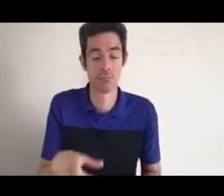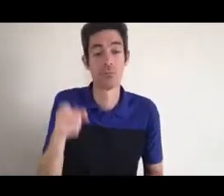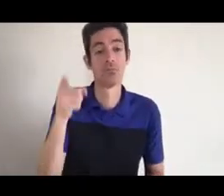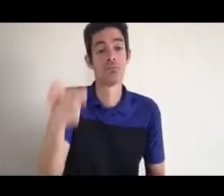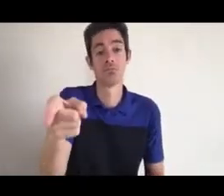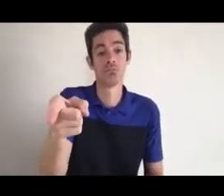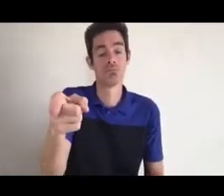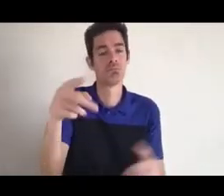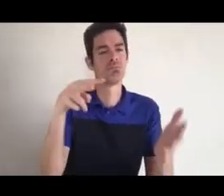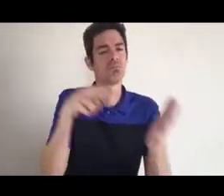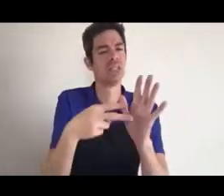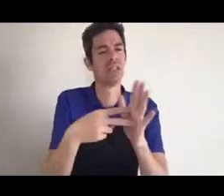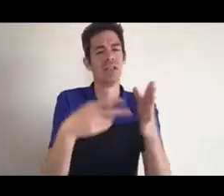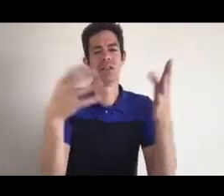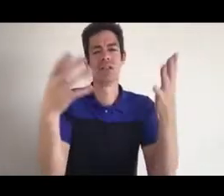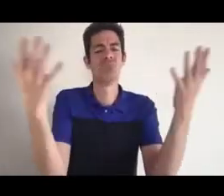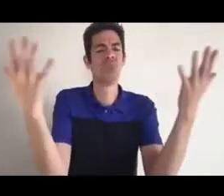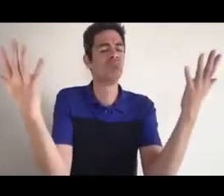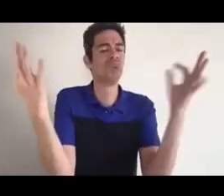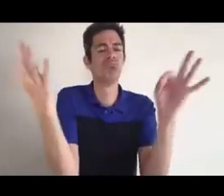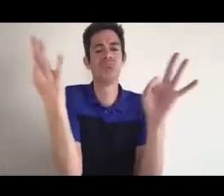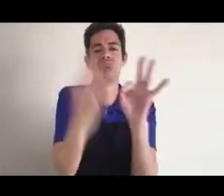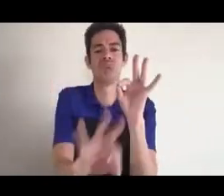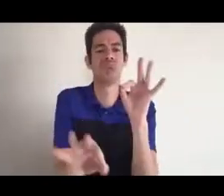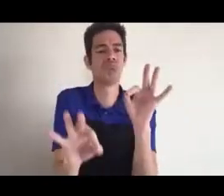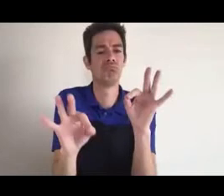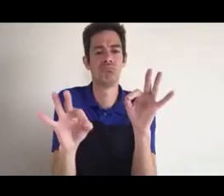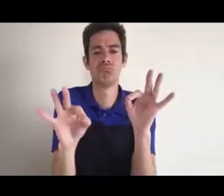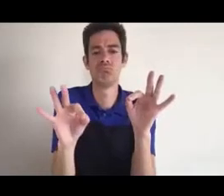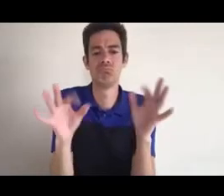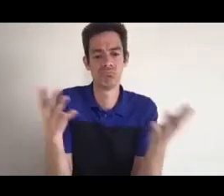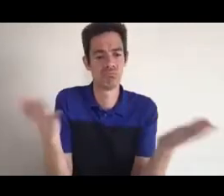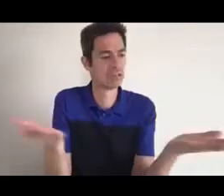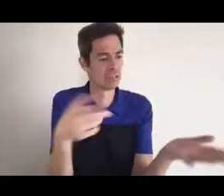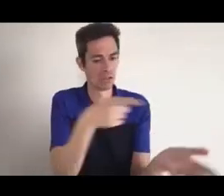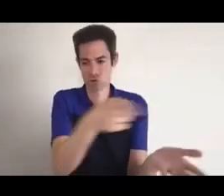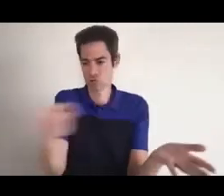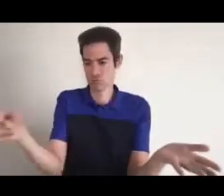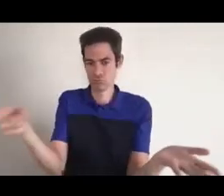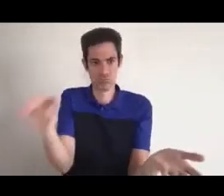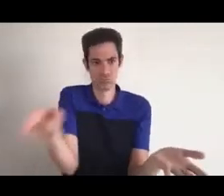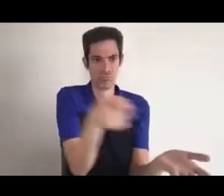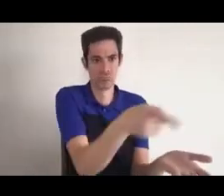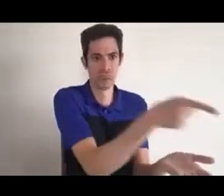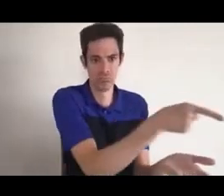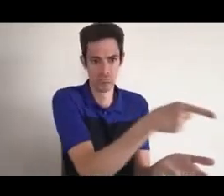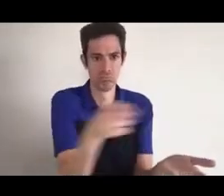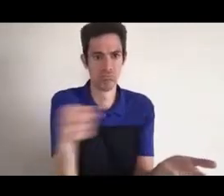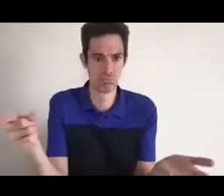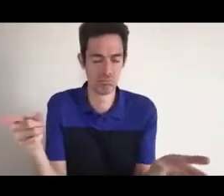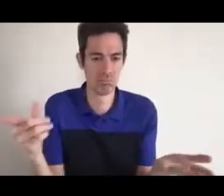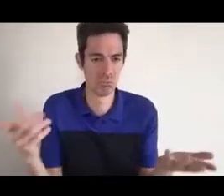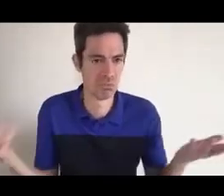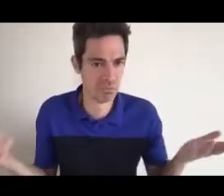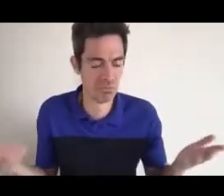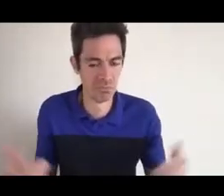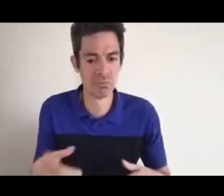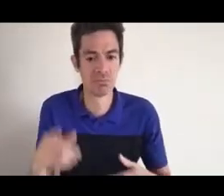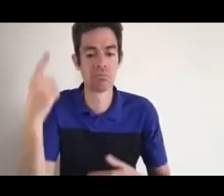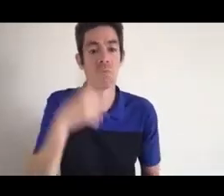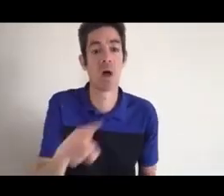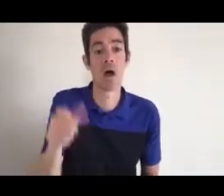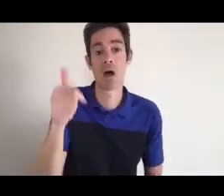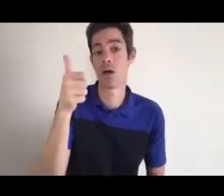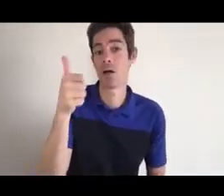This is or itself. So which just means kind of basically you can point to